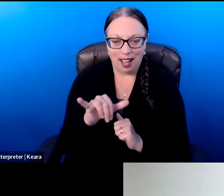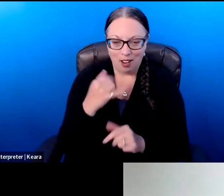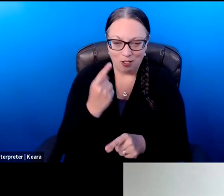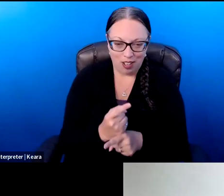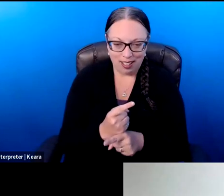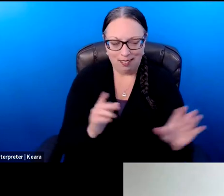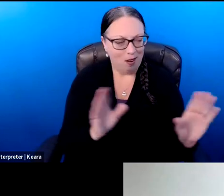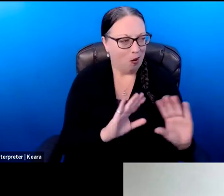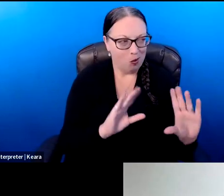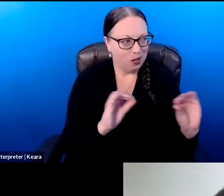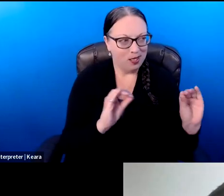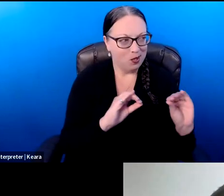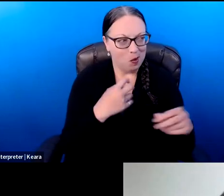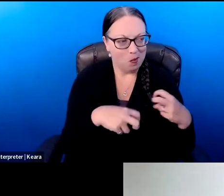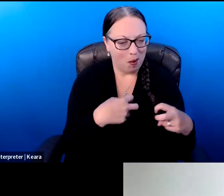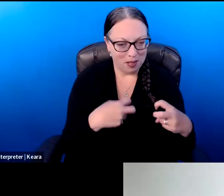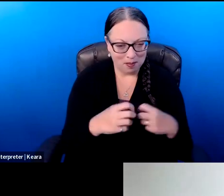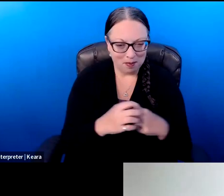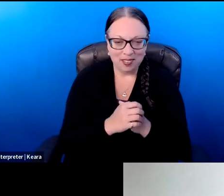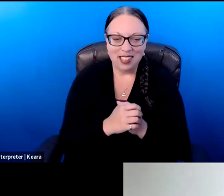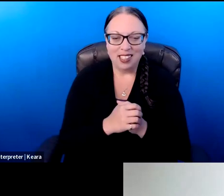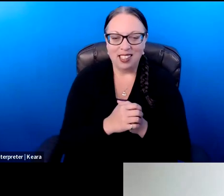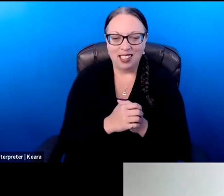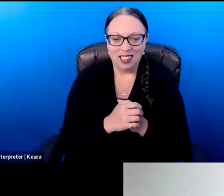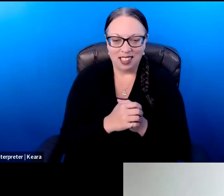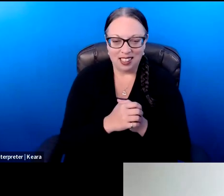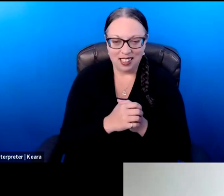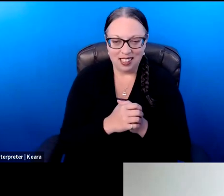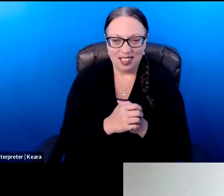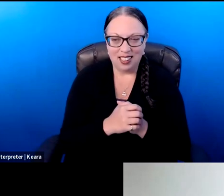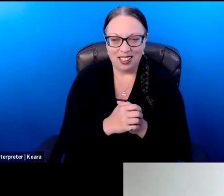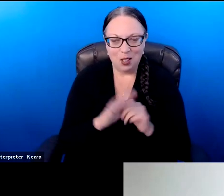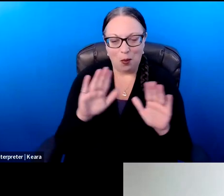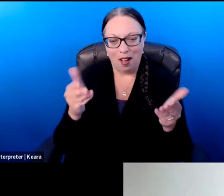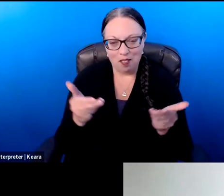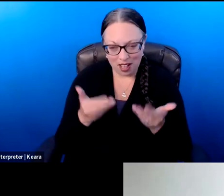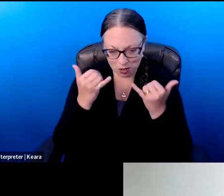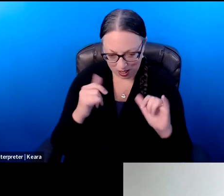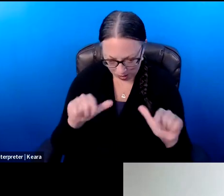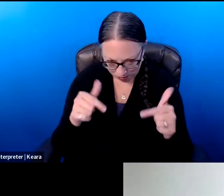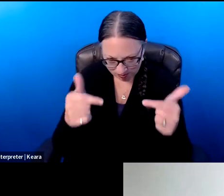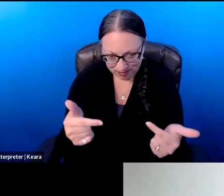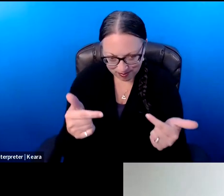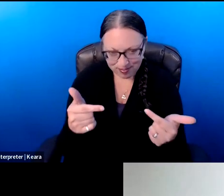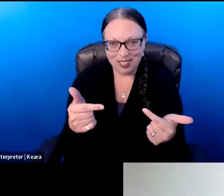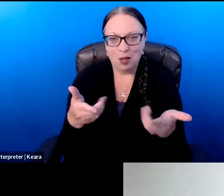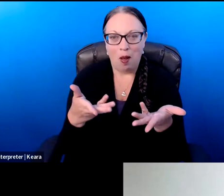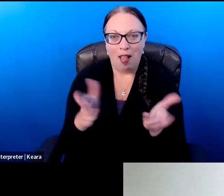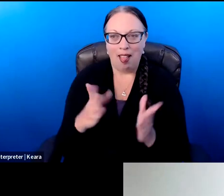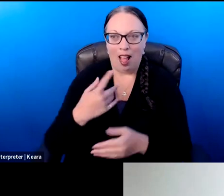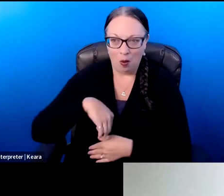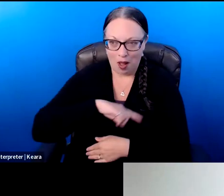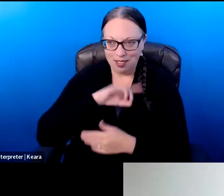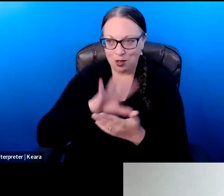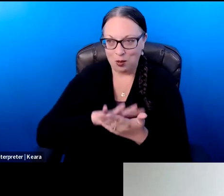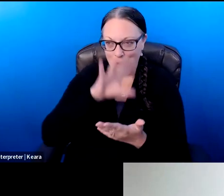no problem. I want to be transparent in that. Yeah, it's no problem. I invite you, please, to allow us to learn